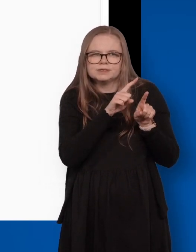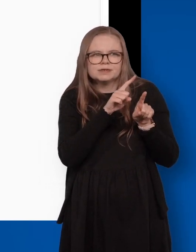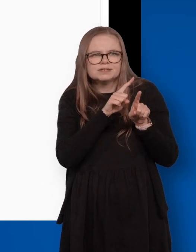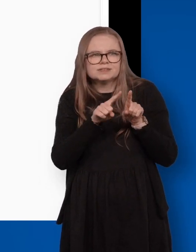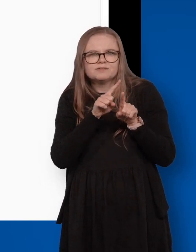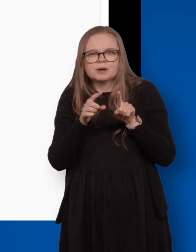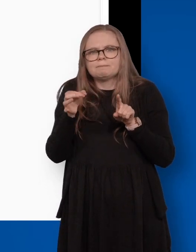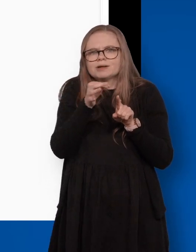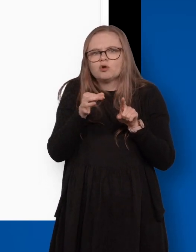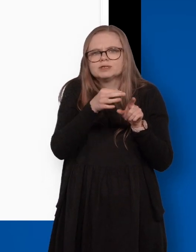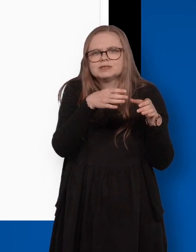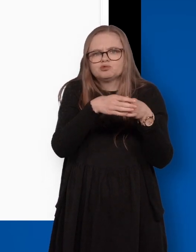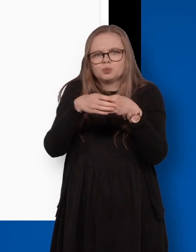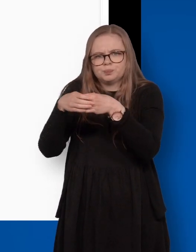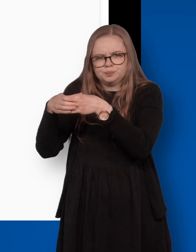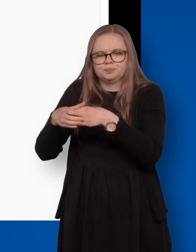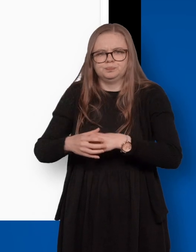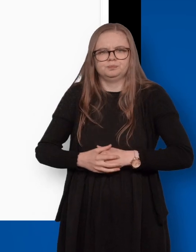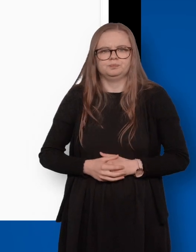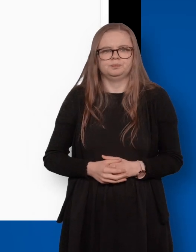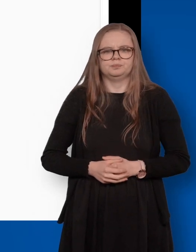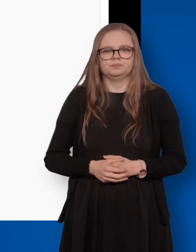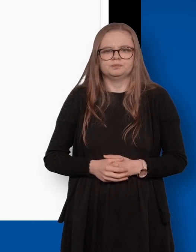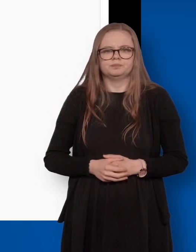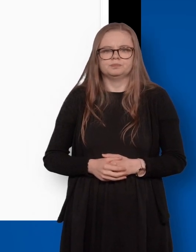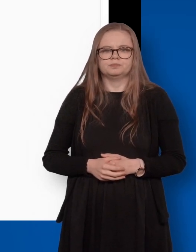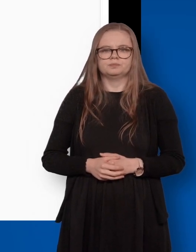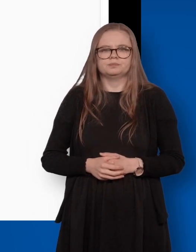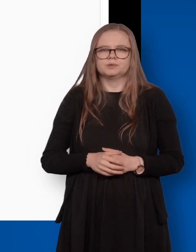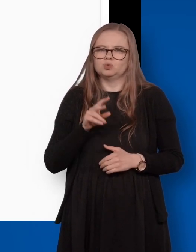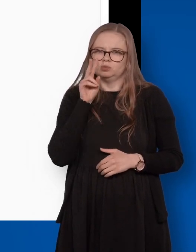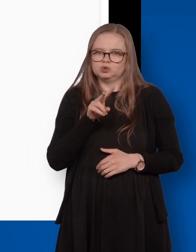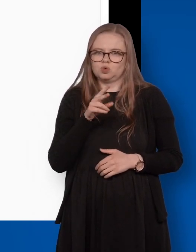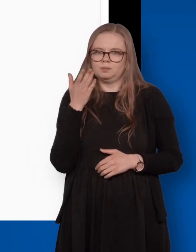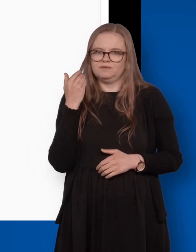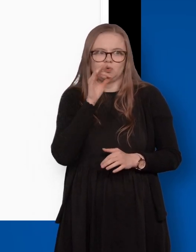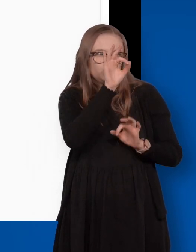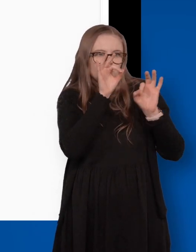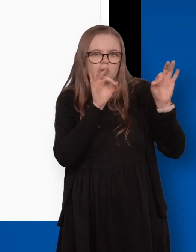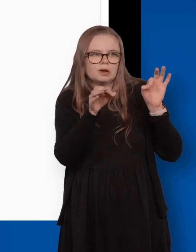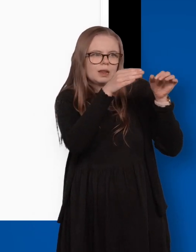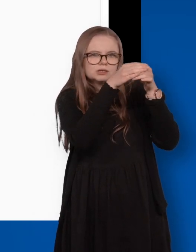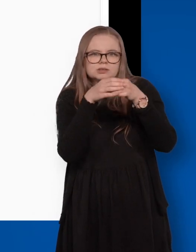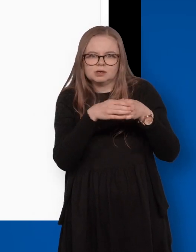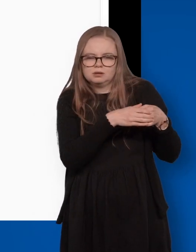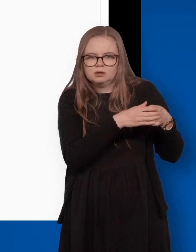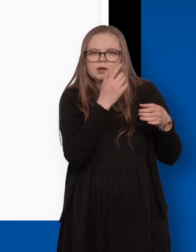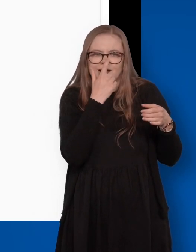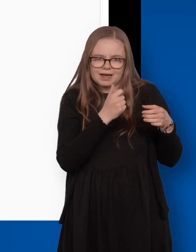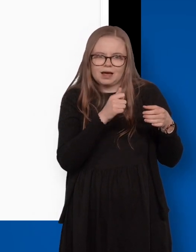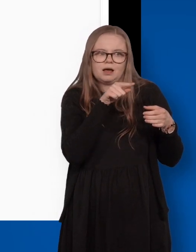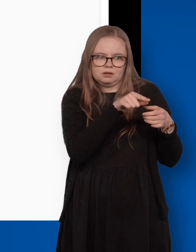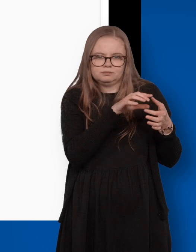different sort of minority demographics based on this, basically. So all the clusterings and things like that sort of can be used